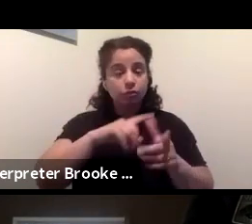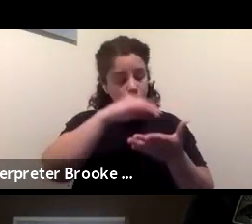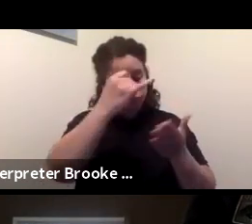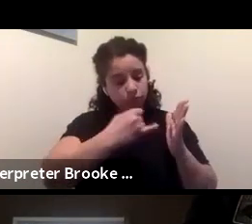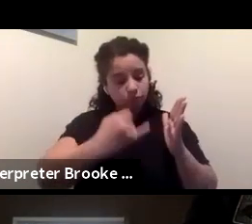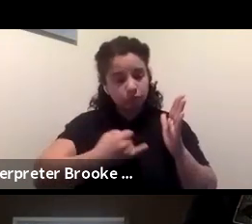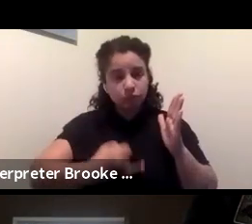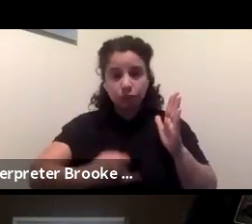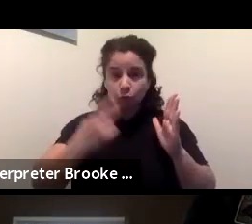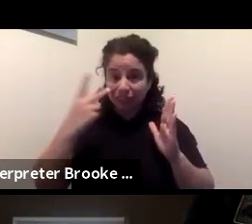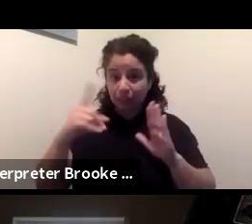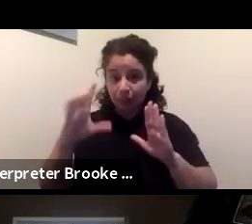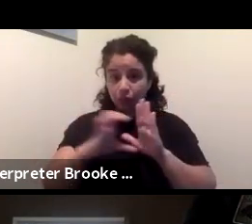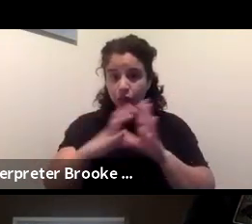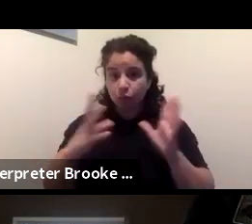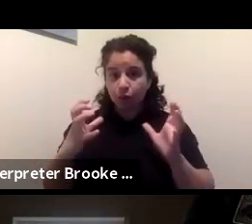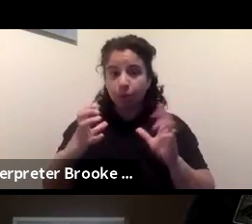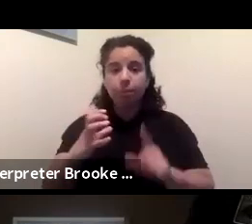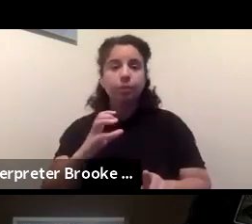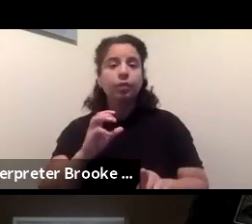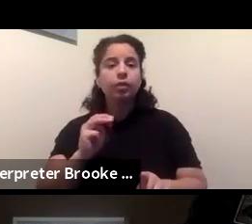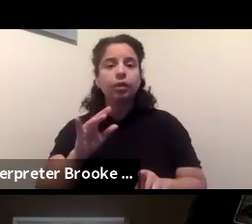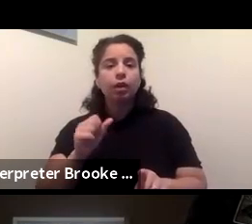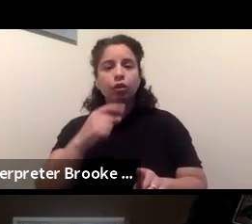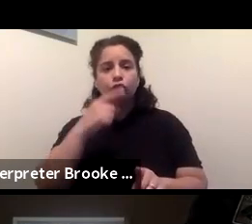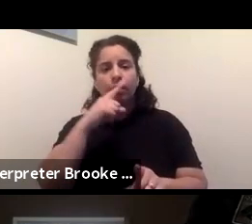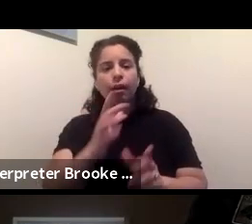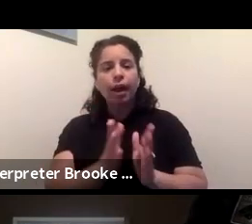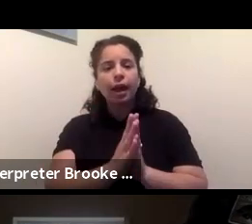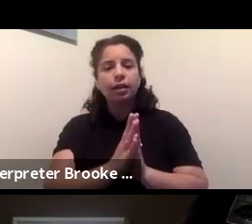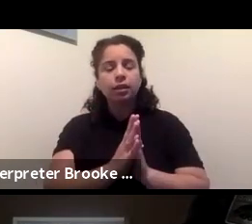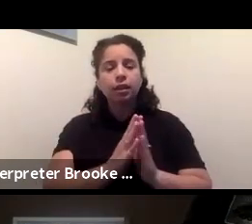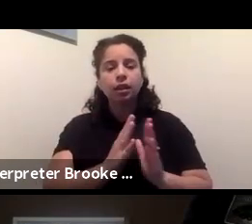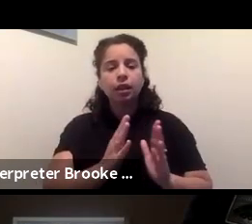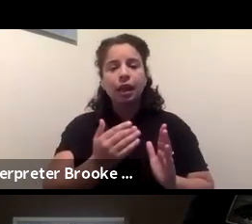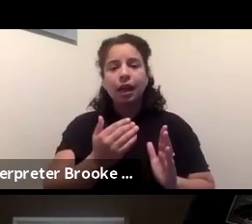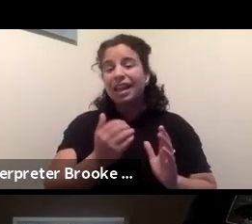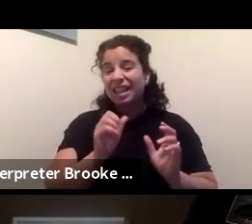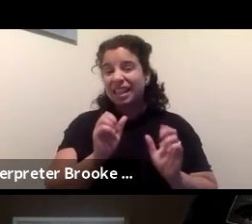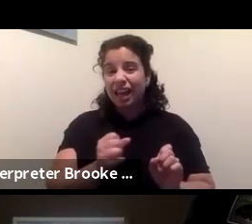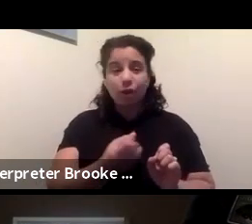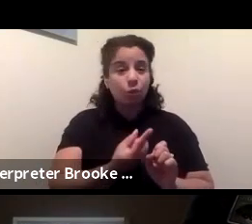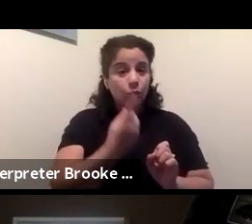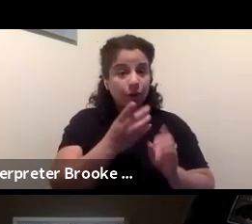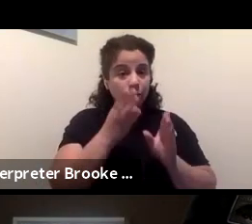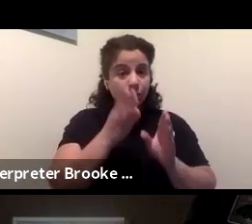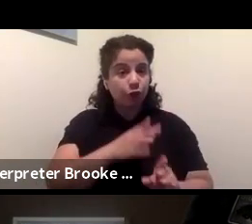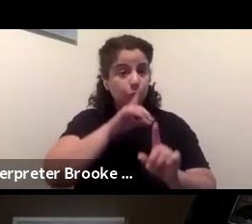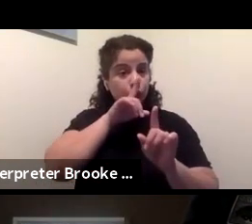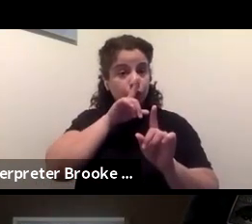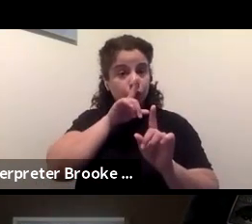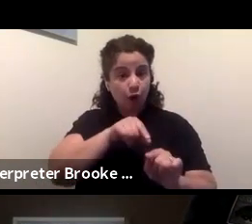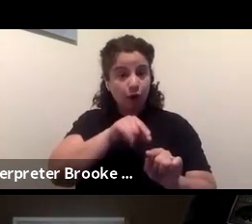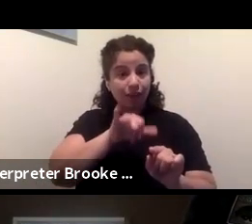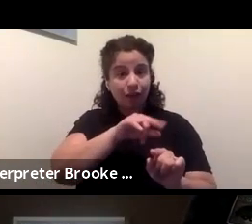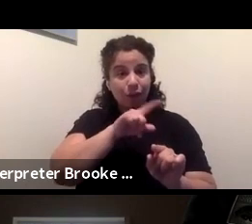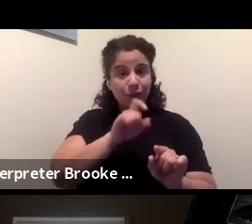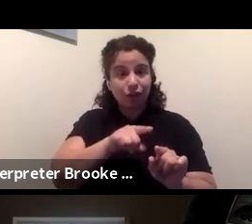more question, have one response to that one question, and then do